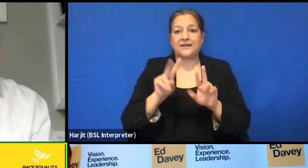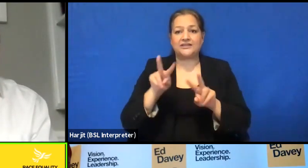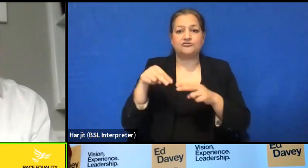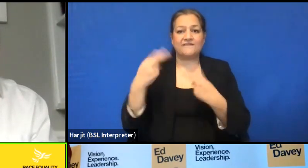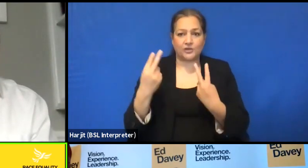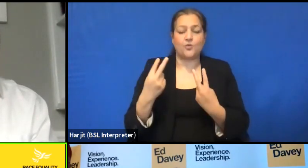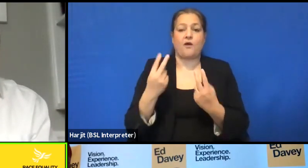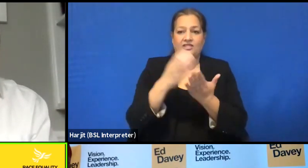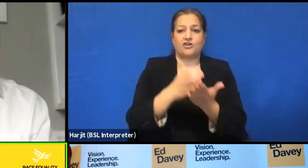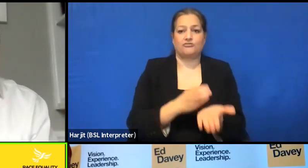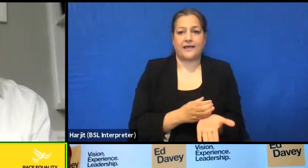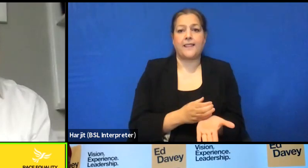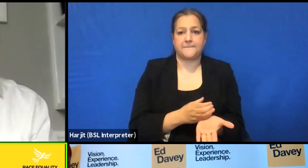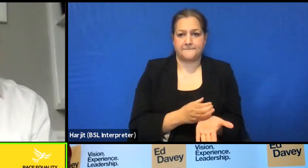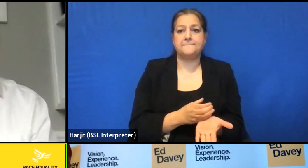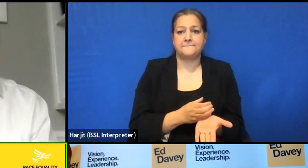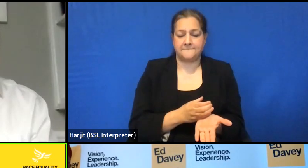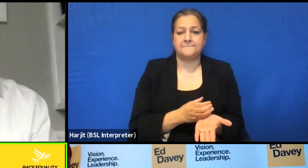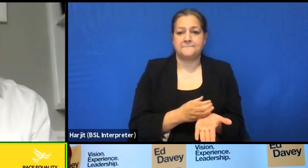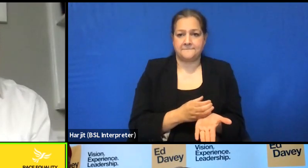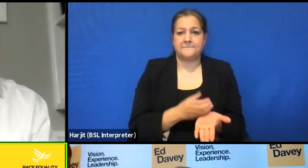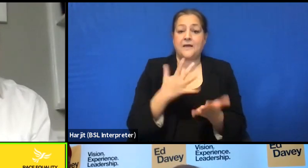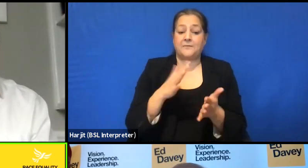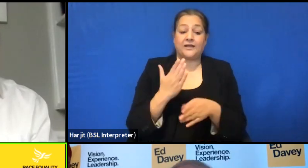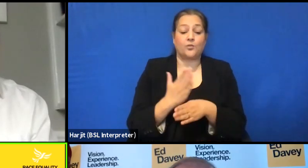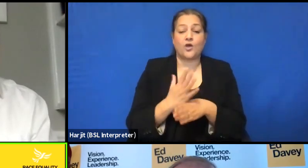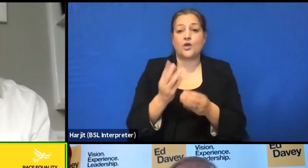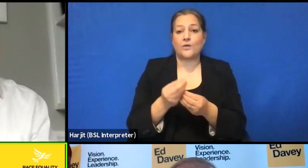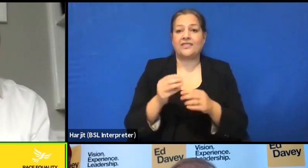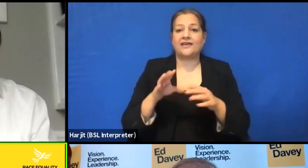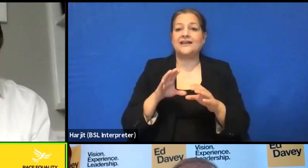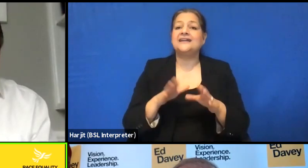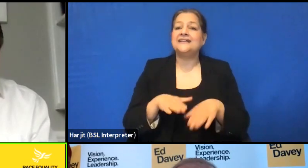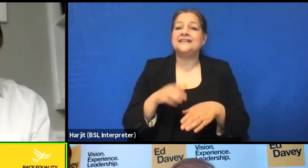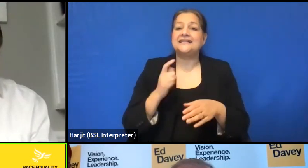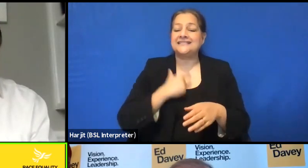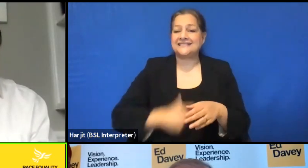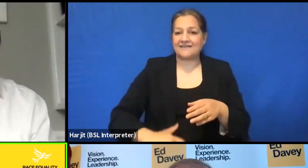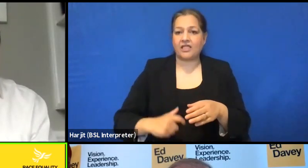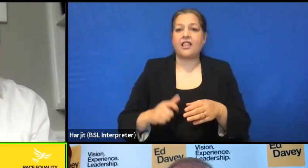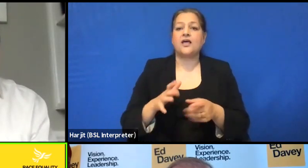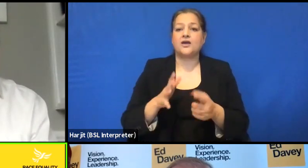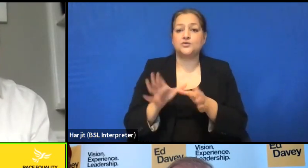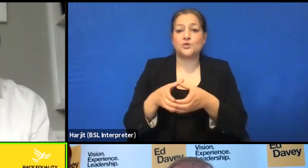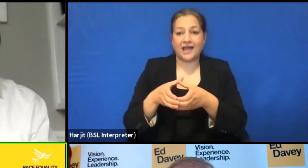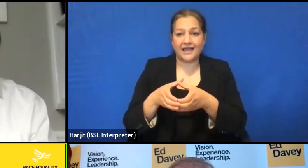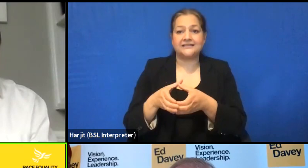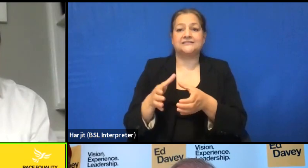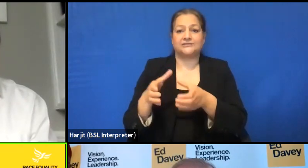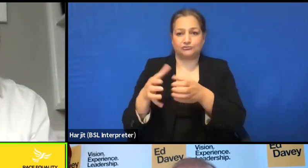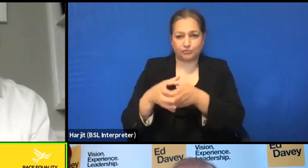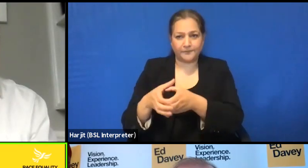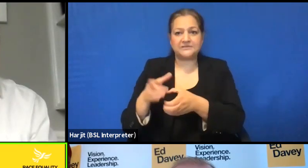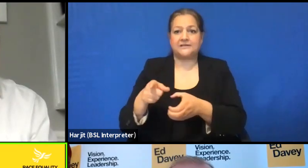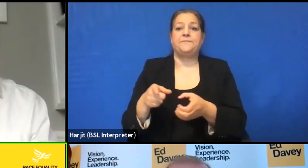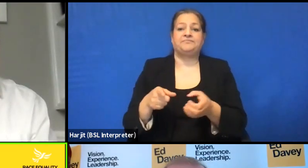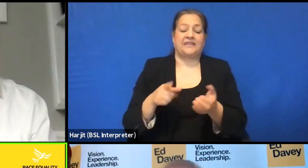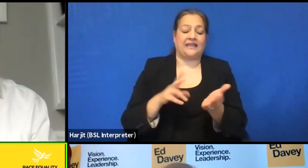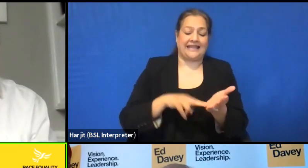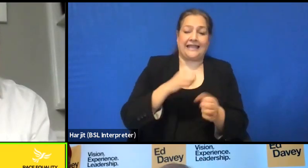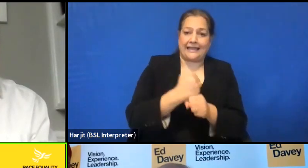curriculum and have been working with civil society groups to do that. We wrote to Boris Johnson and Nick Gibb on the specific matter